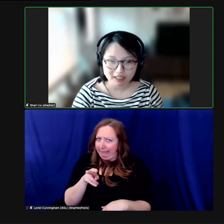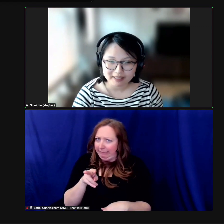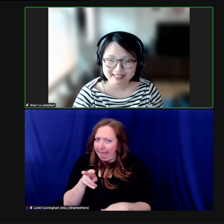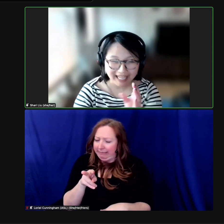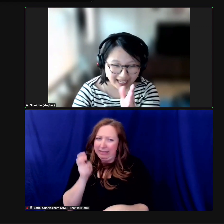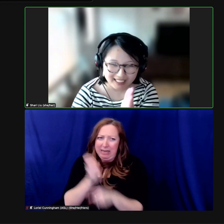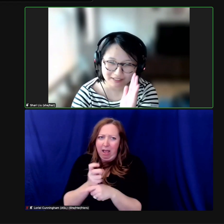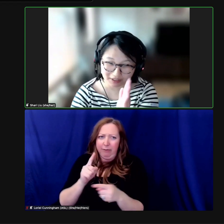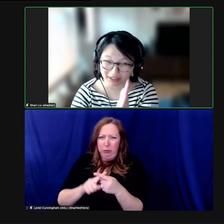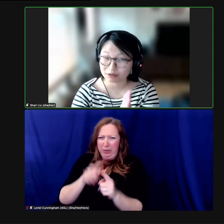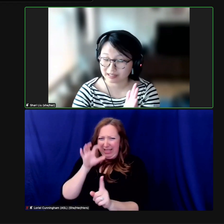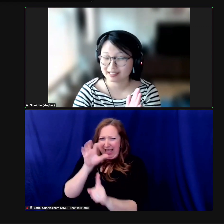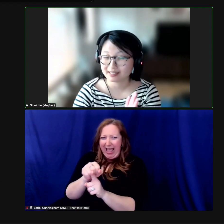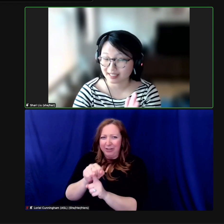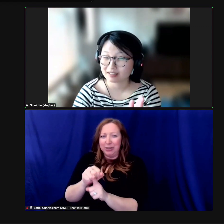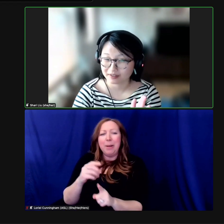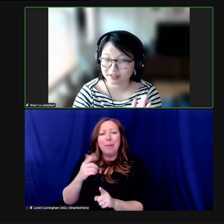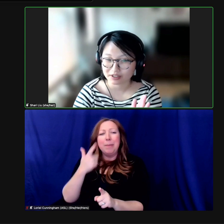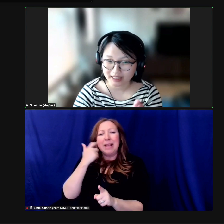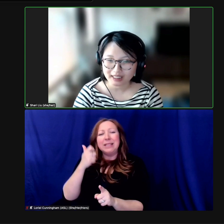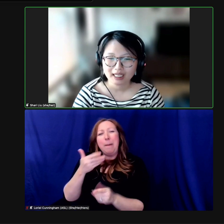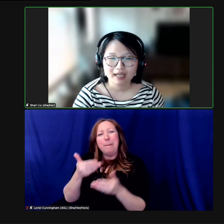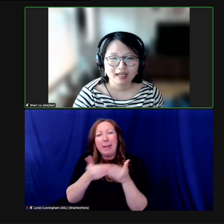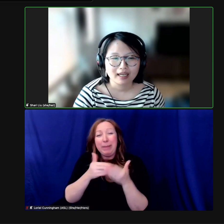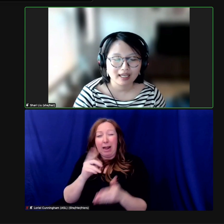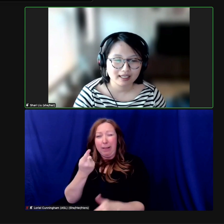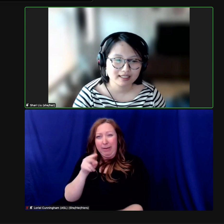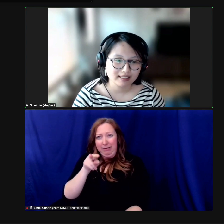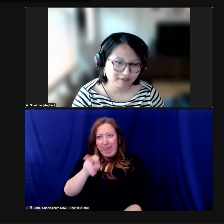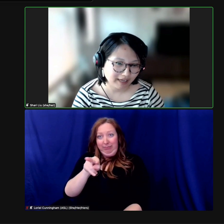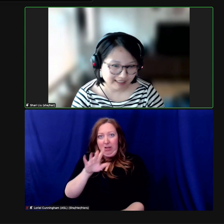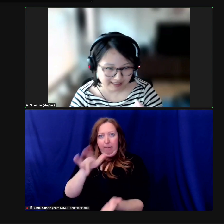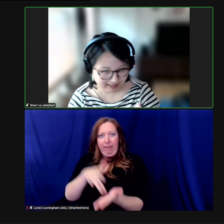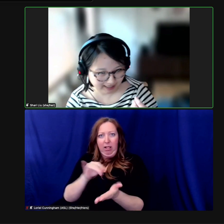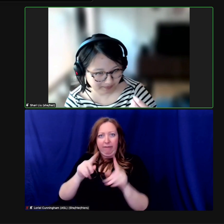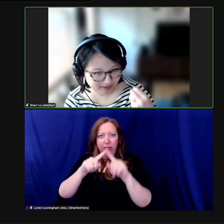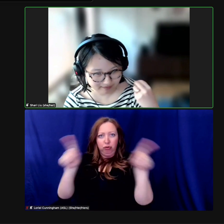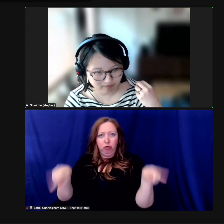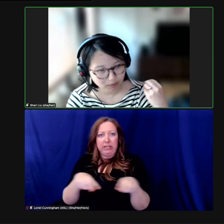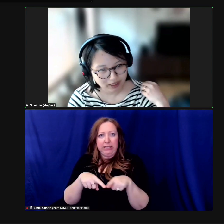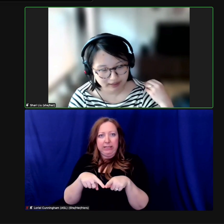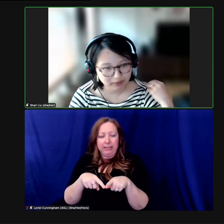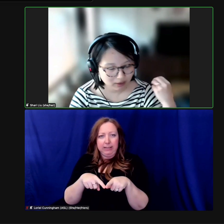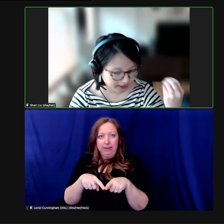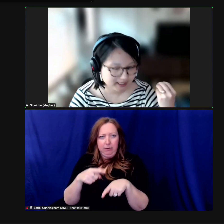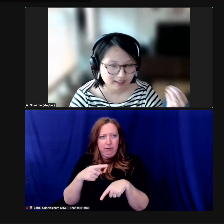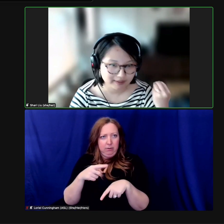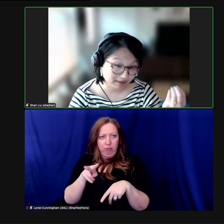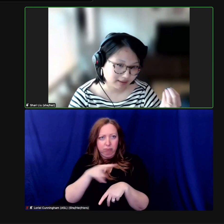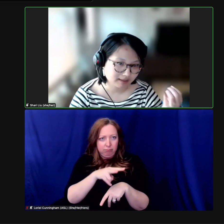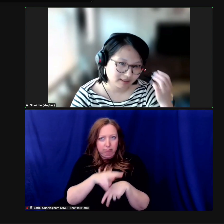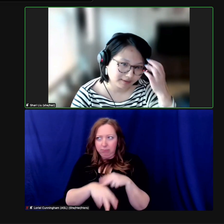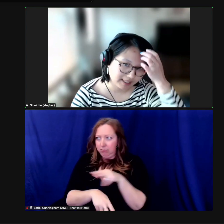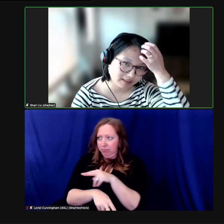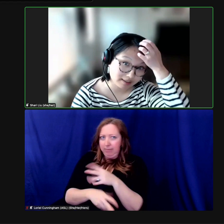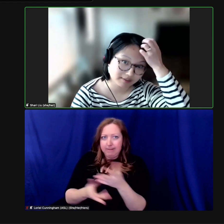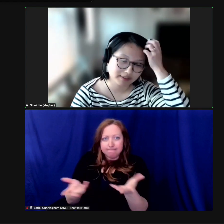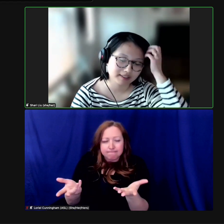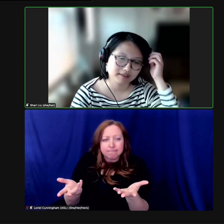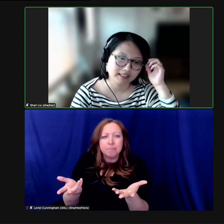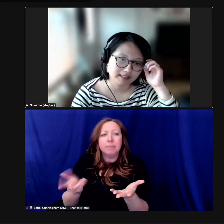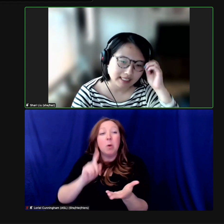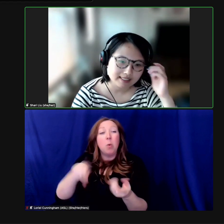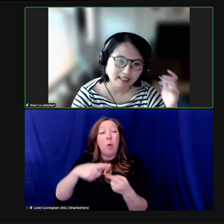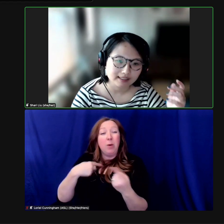because the baby is kind of looking towards the center of the screen. And in fact, when we qualitatively look across all